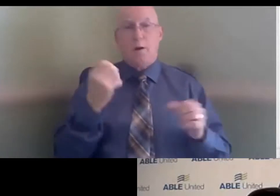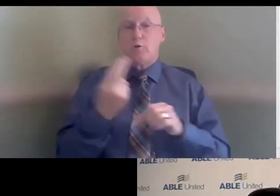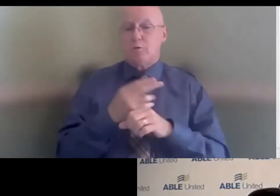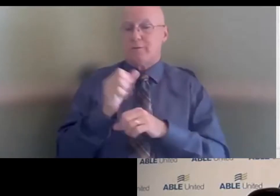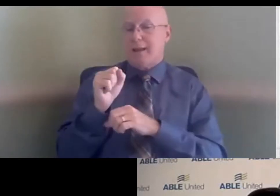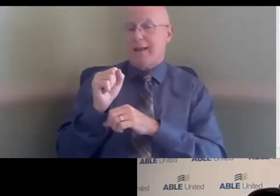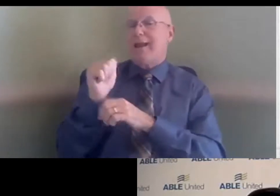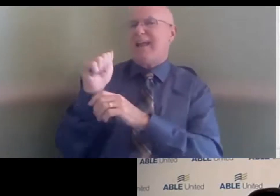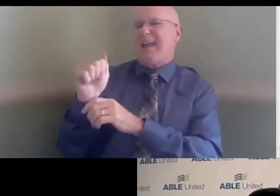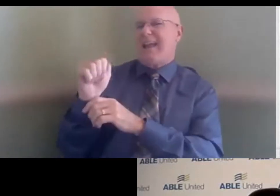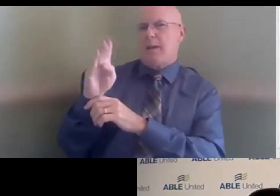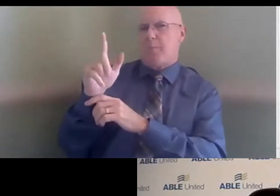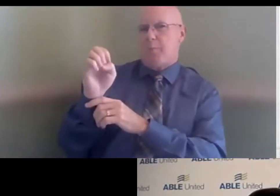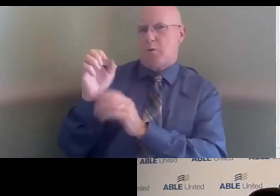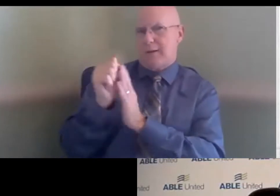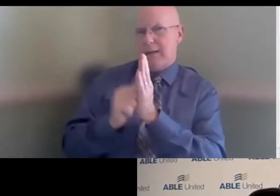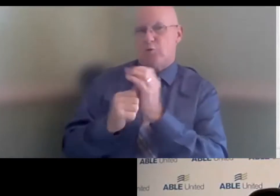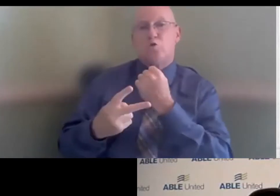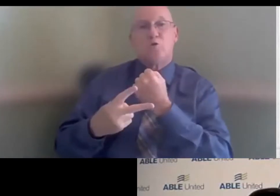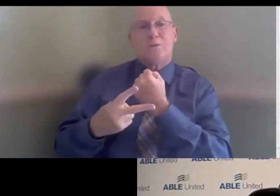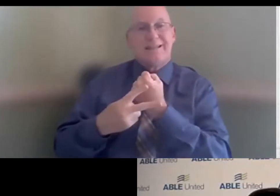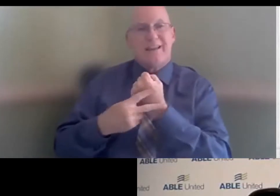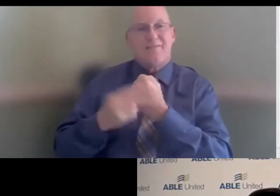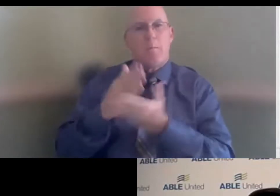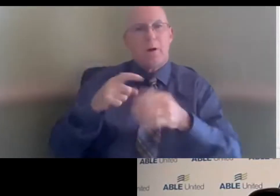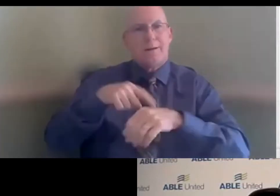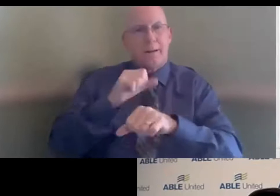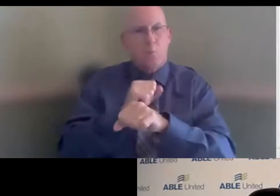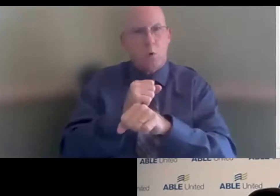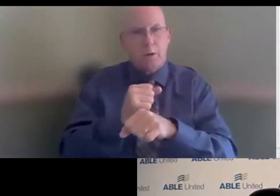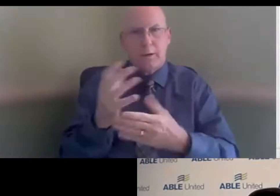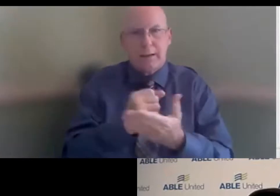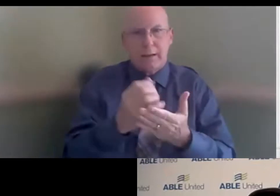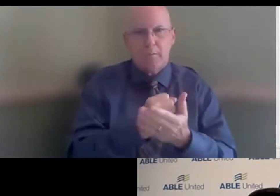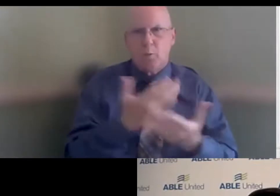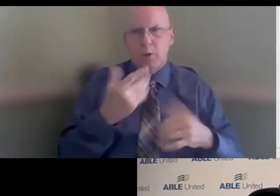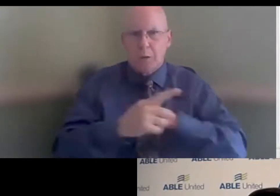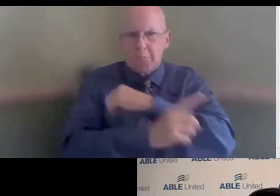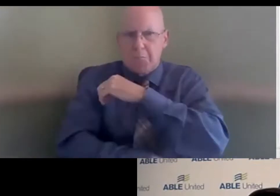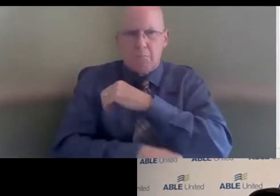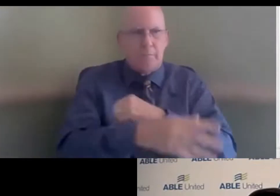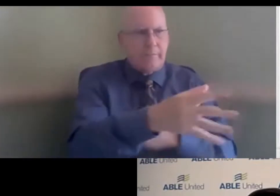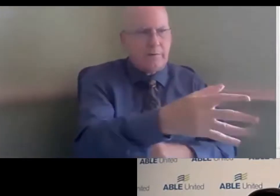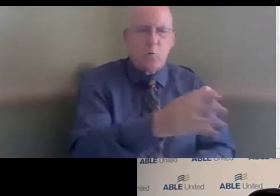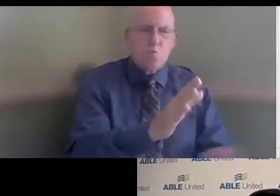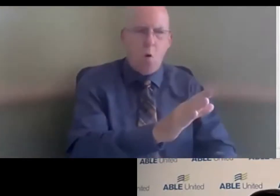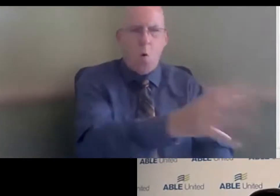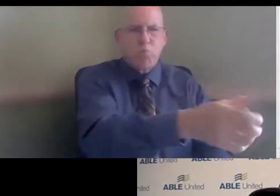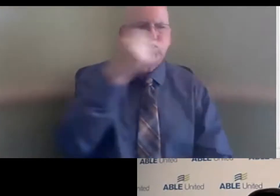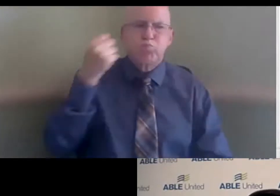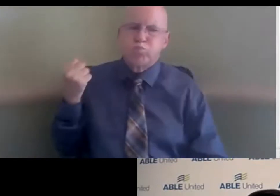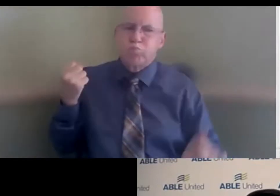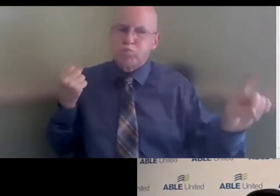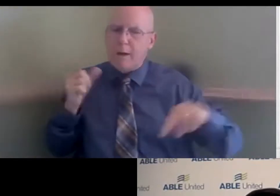for saving some of their part-time employment income. And we don't want to penalize them, right, by taking that money out of their hands and out of their control. And we